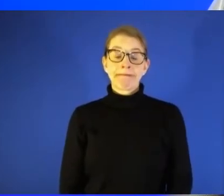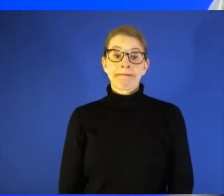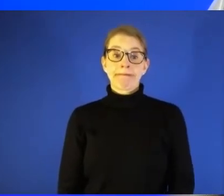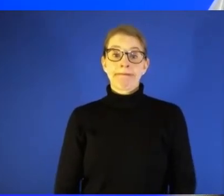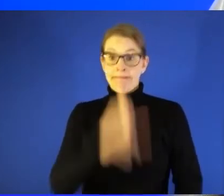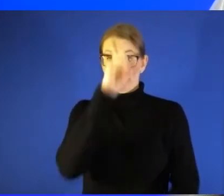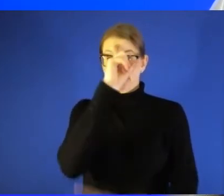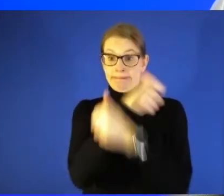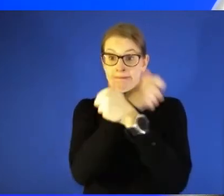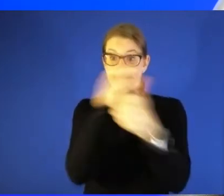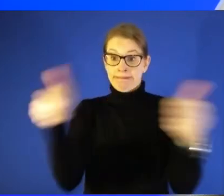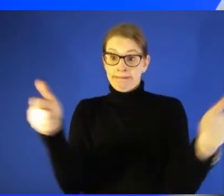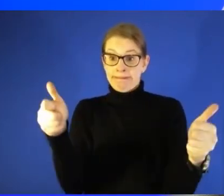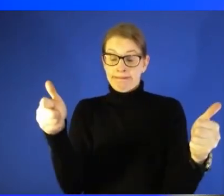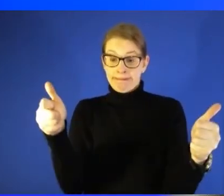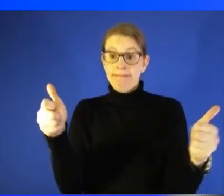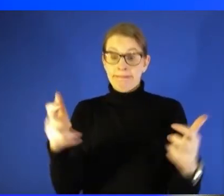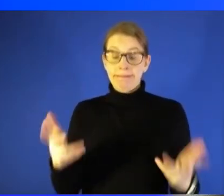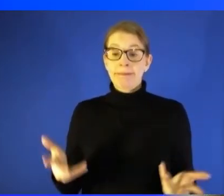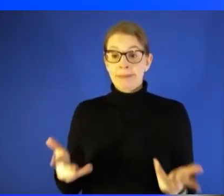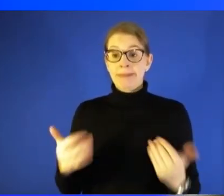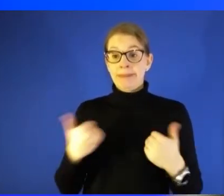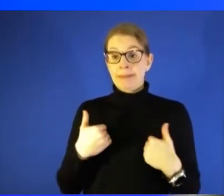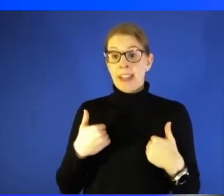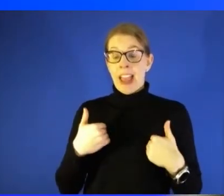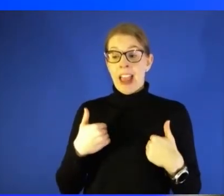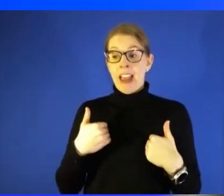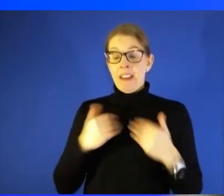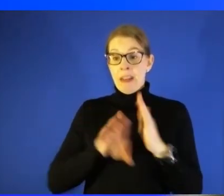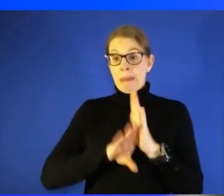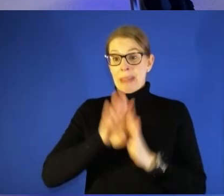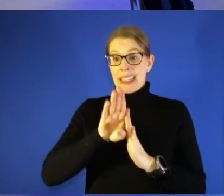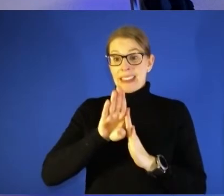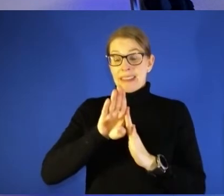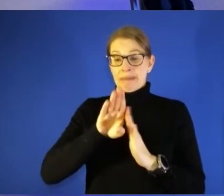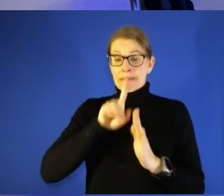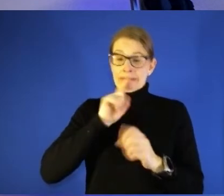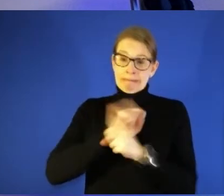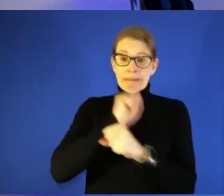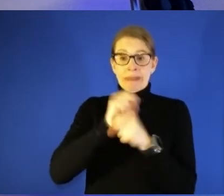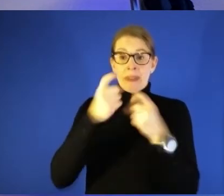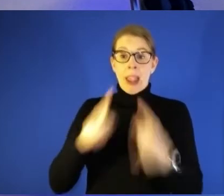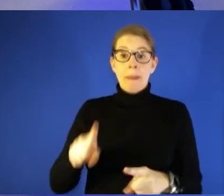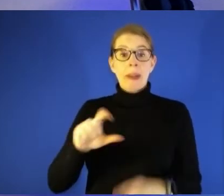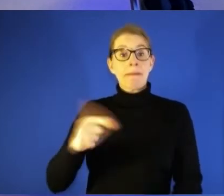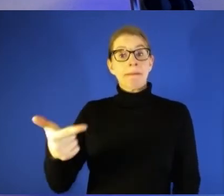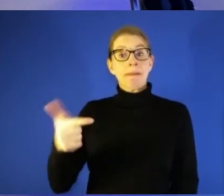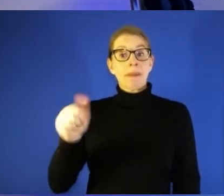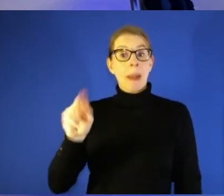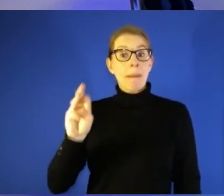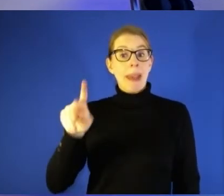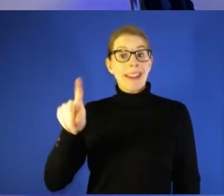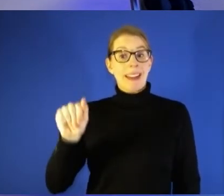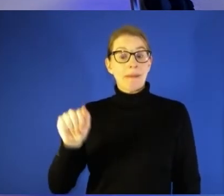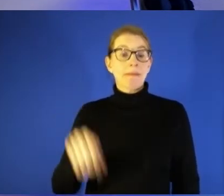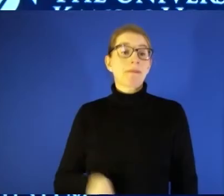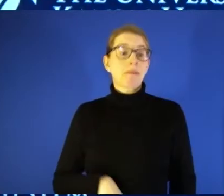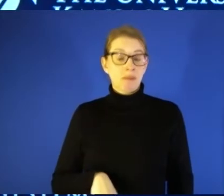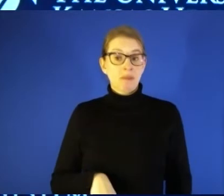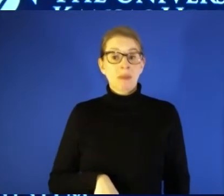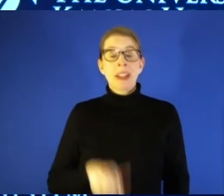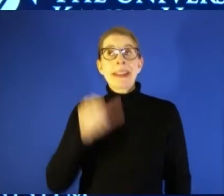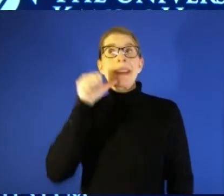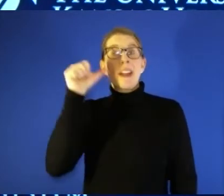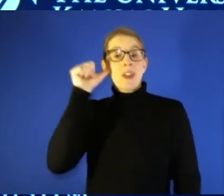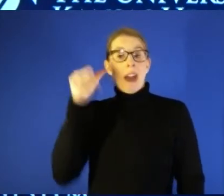us to have that peak actually occur. Amanda? Yeah, yesterday I was talking to